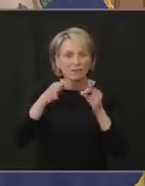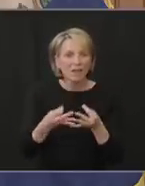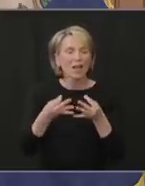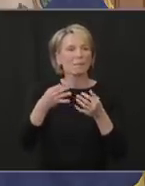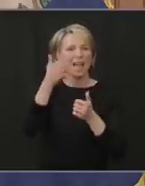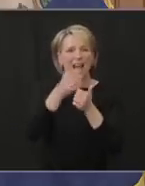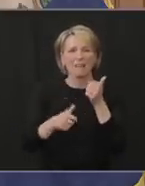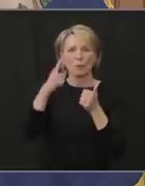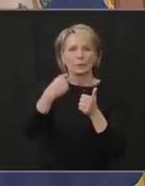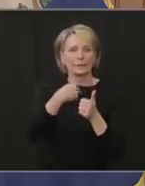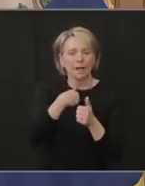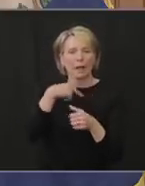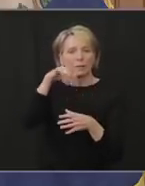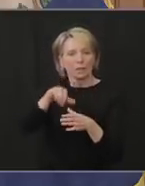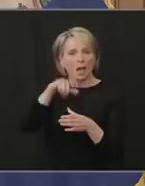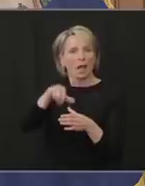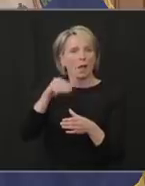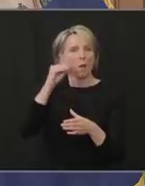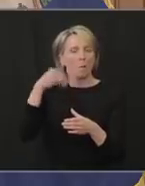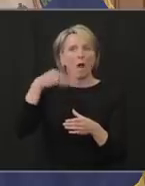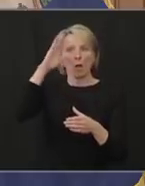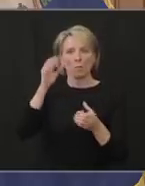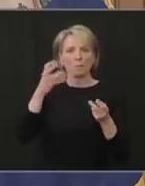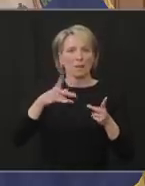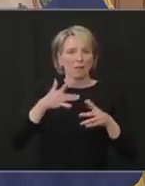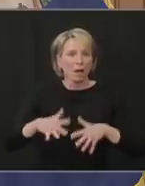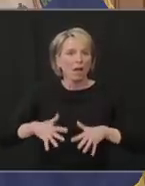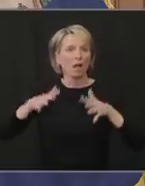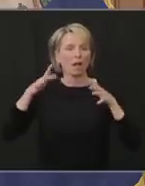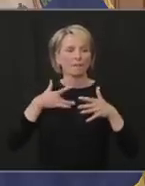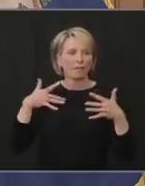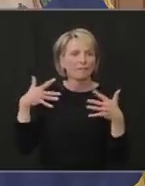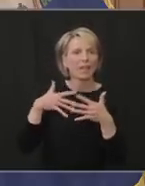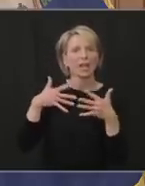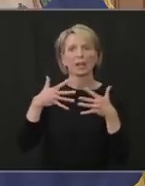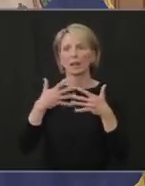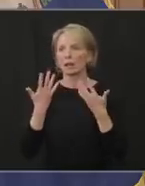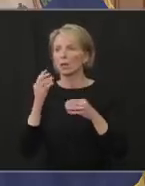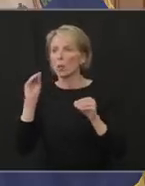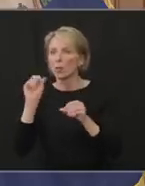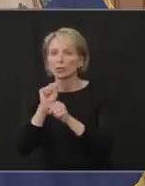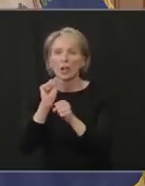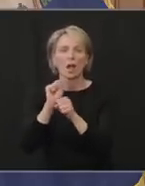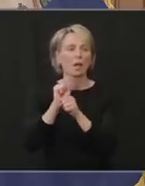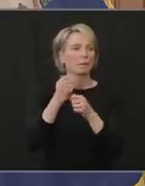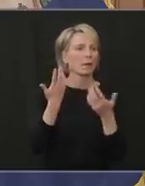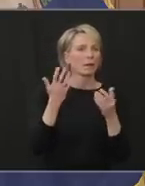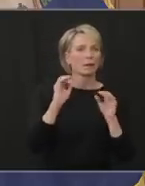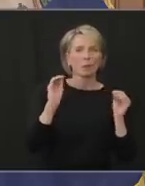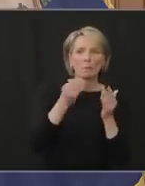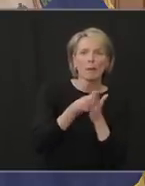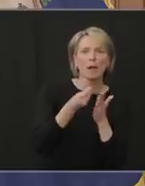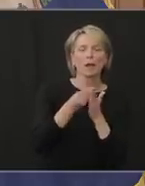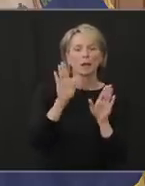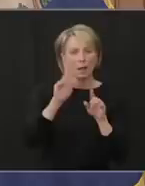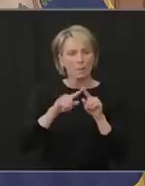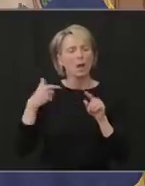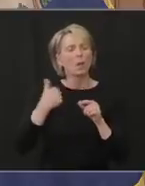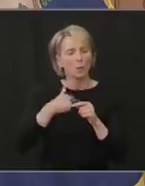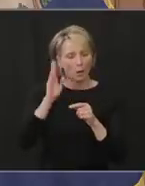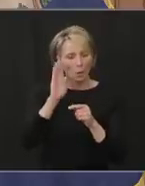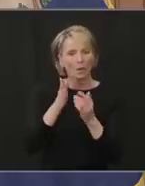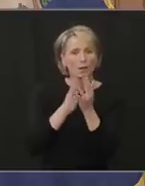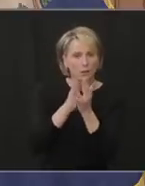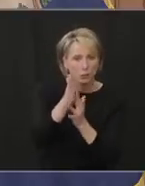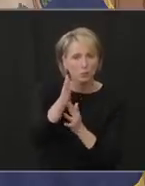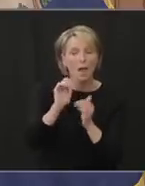cramped in. You're at home. I know the anxiety there's. Their job is not there. The business is not there. But we are going to get through on the backside of